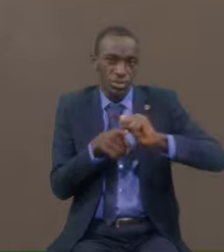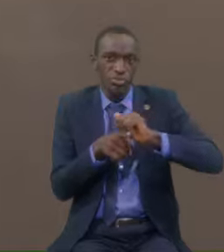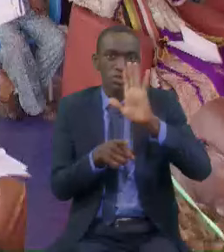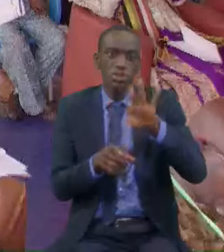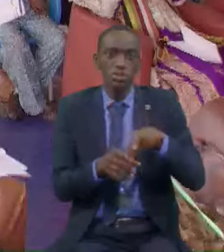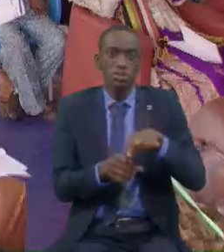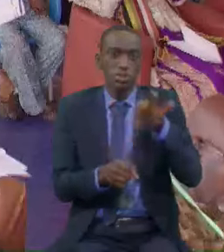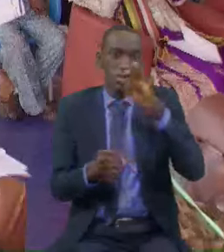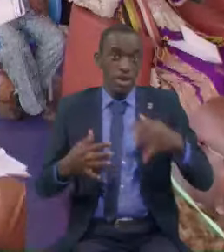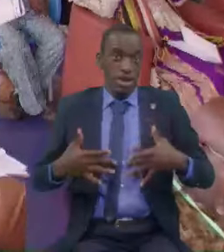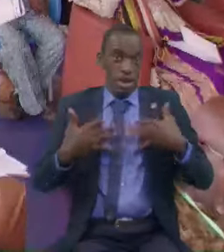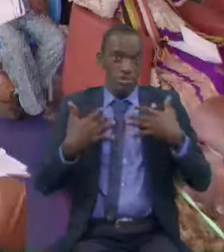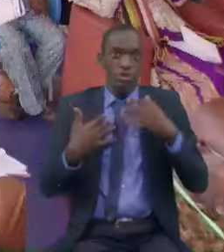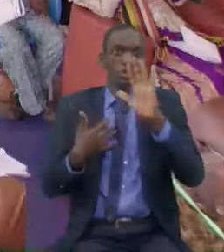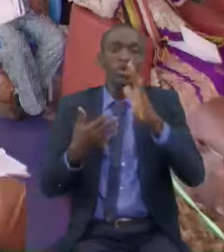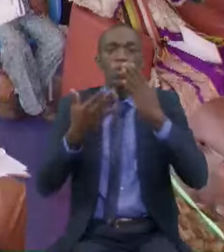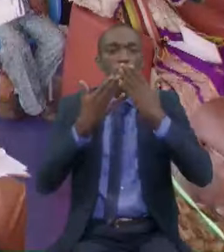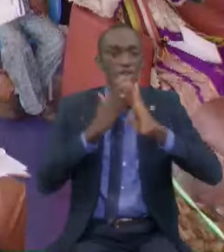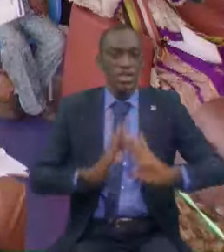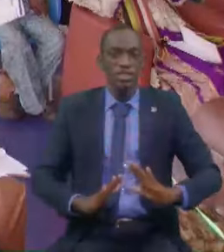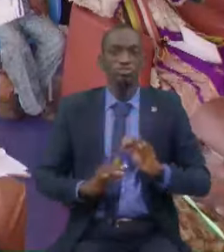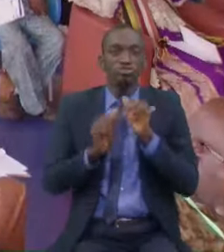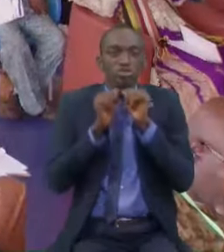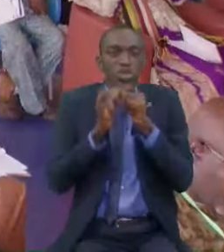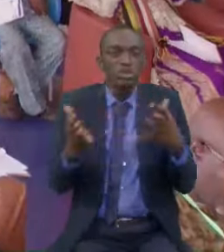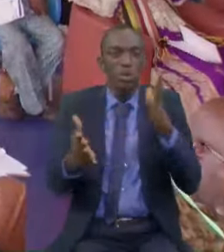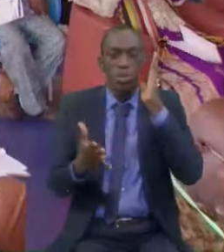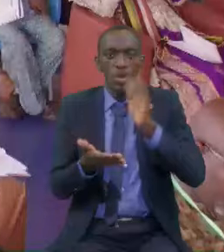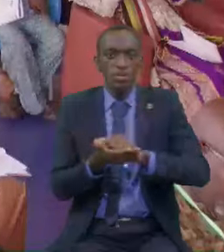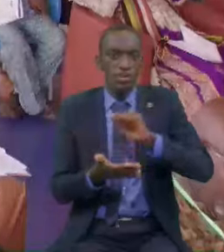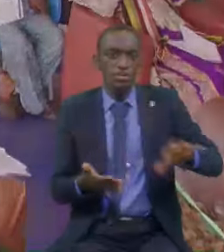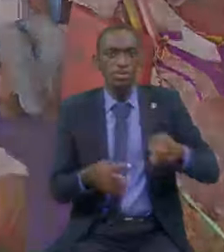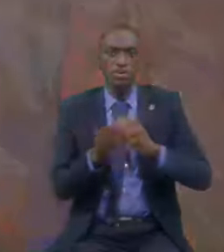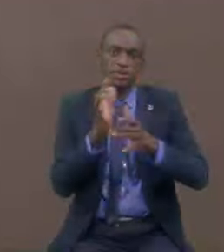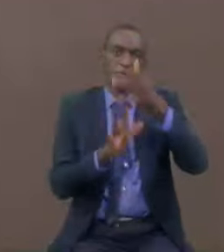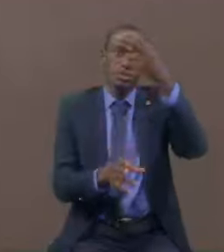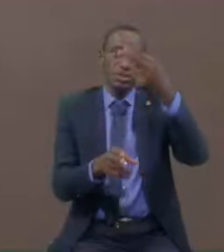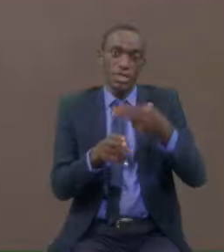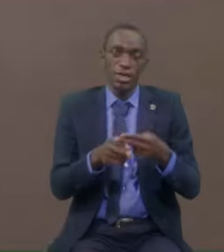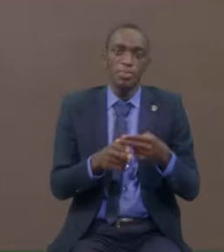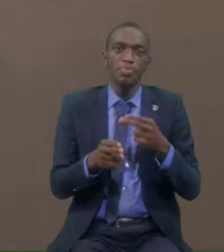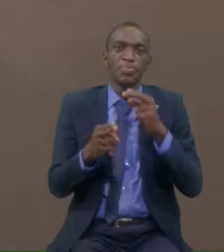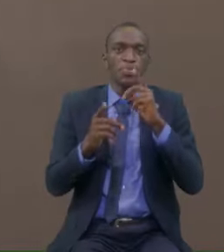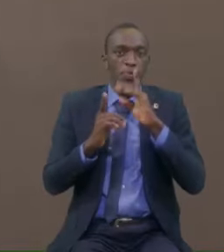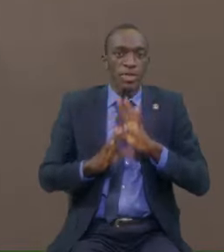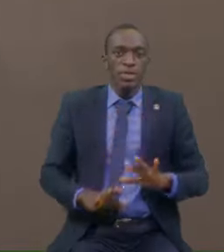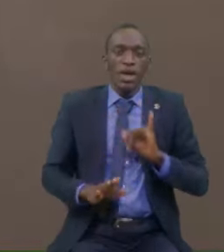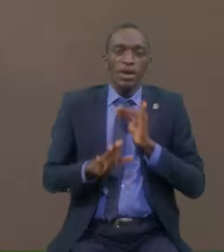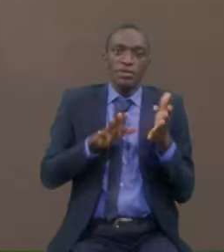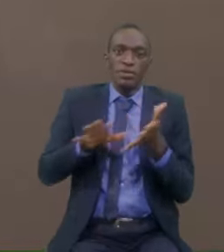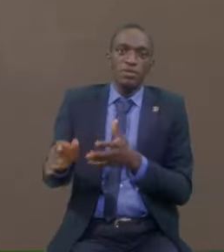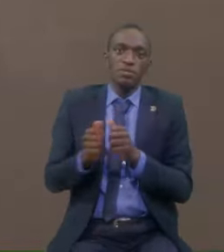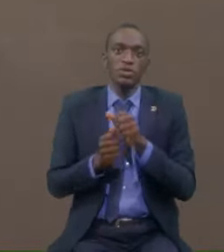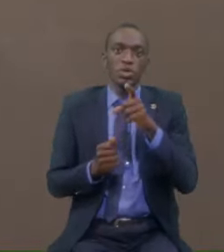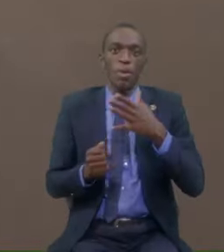take away. Peace I leave with you. My peace I give unto you.